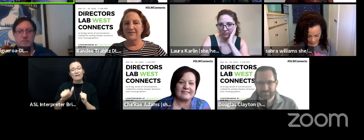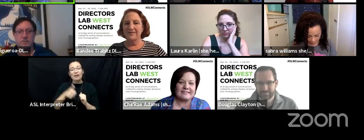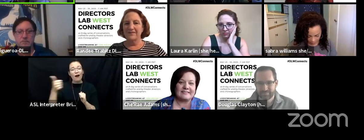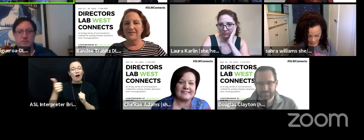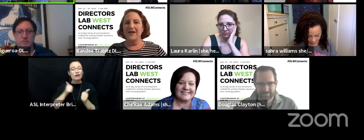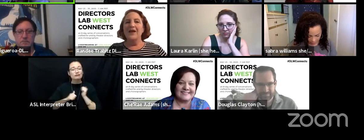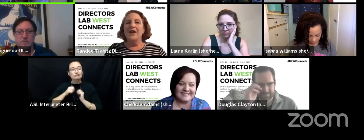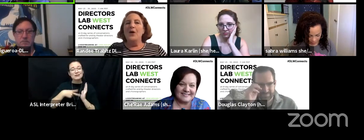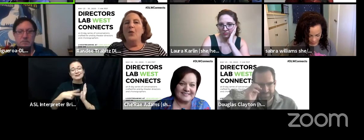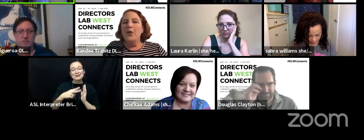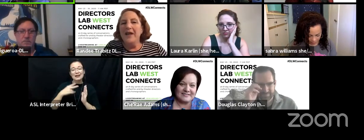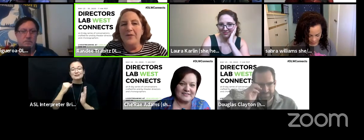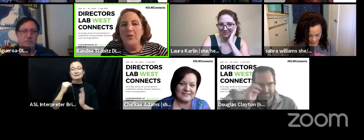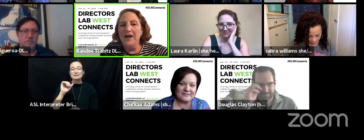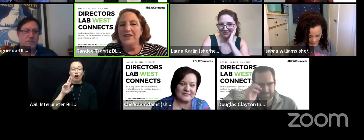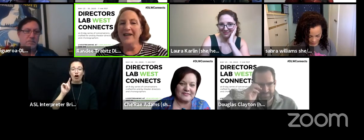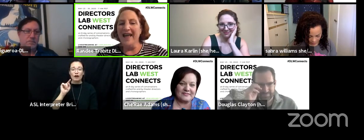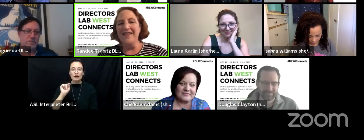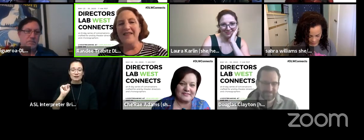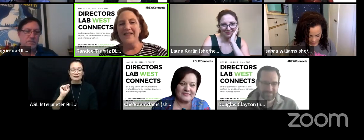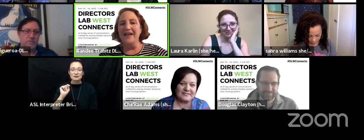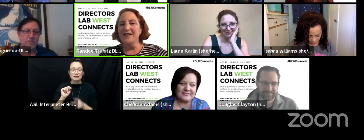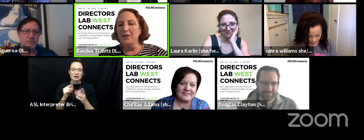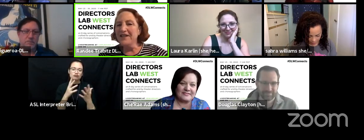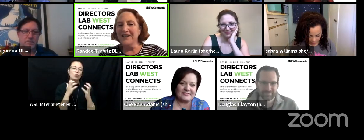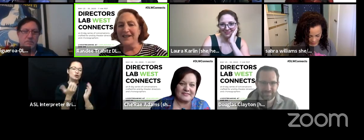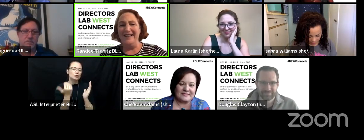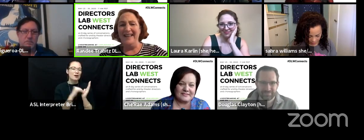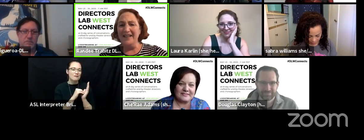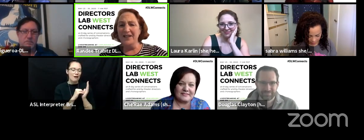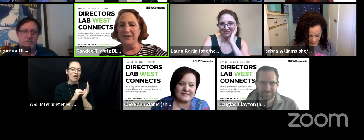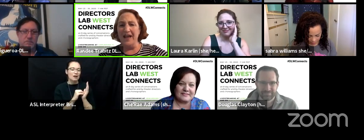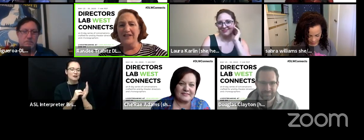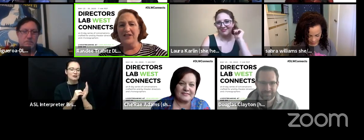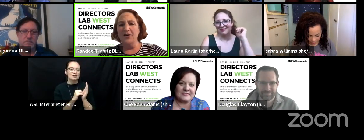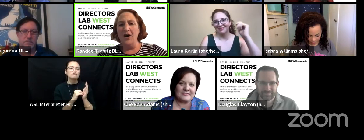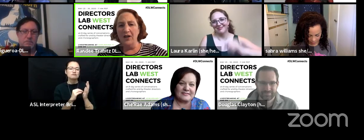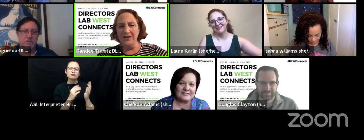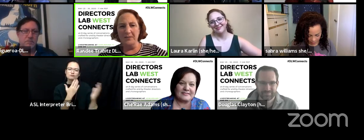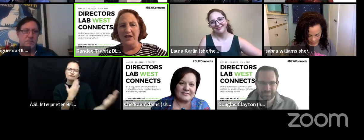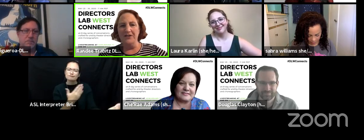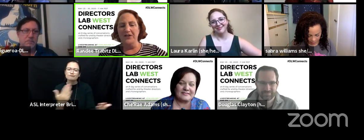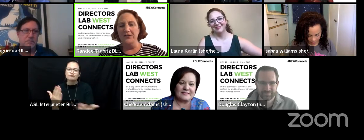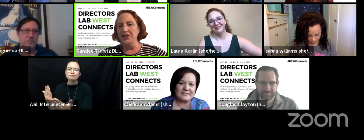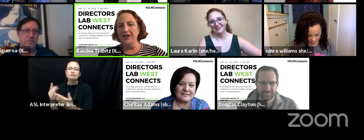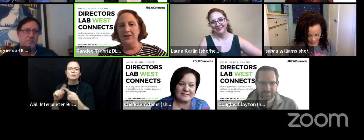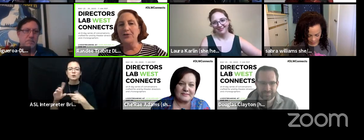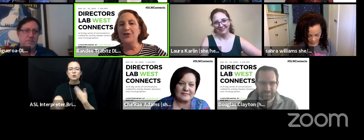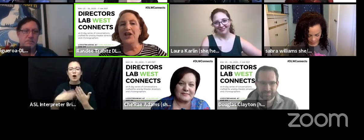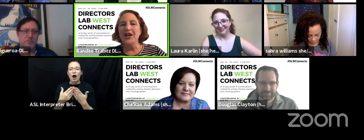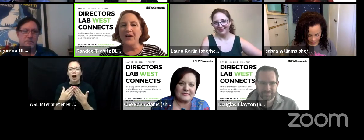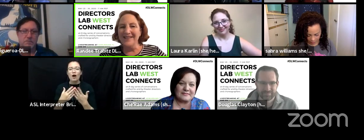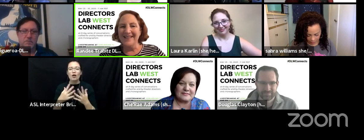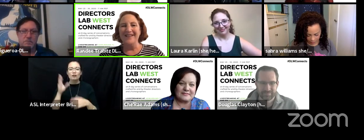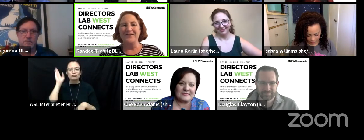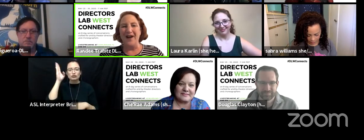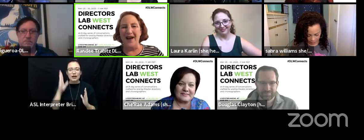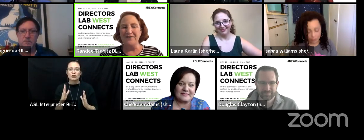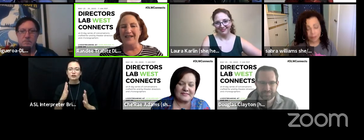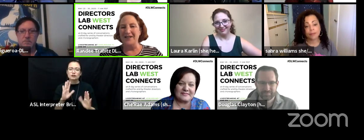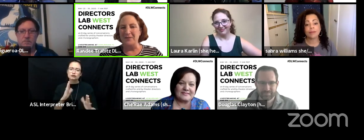artists. We want to again express our collective thanks to all our speakers whose generosity